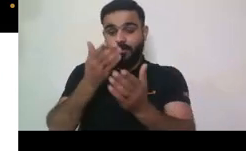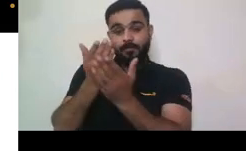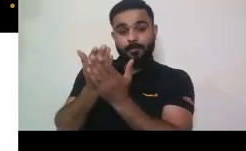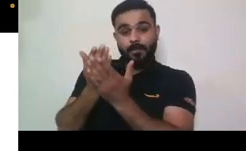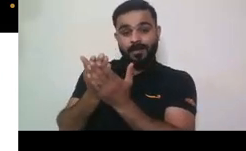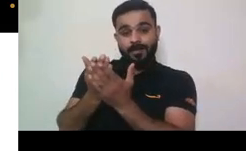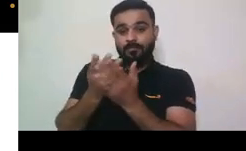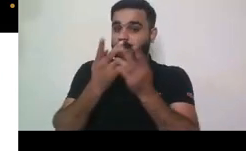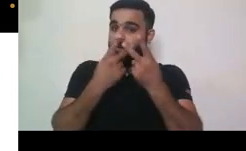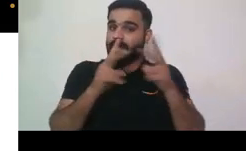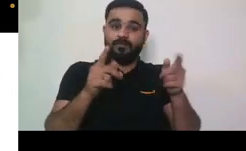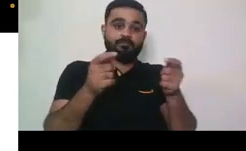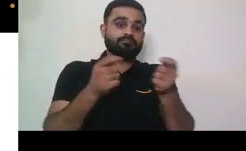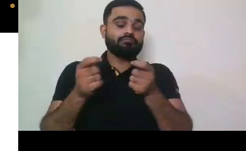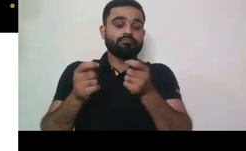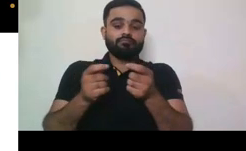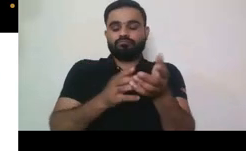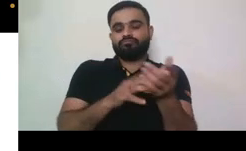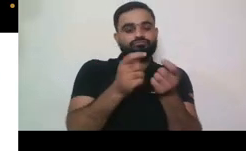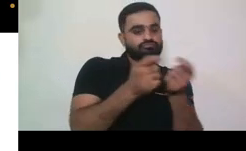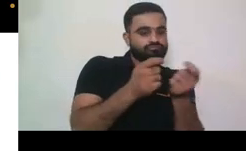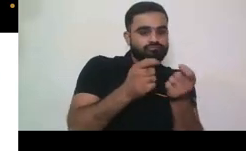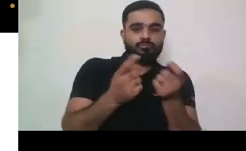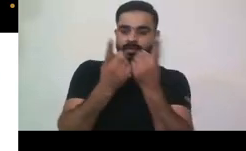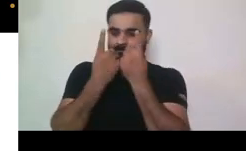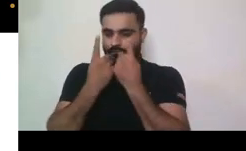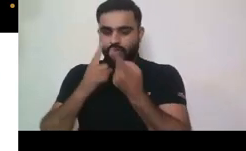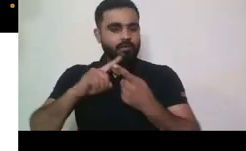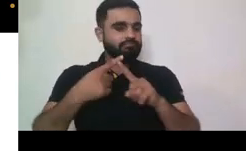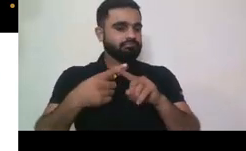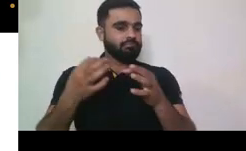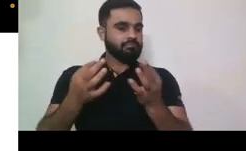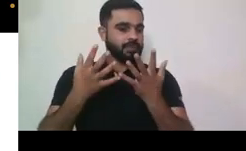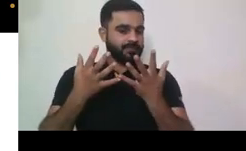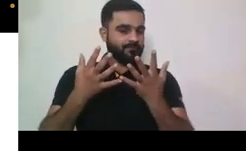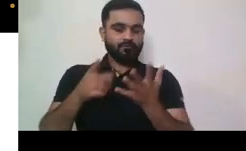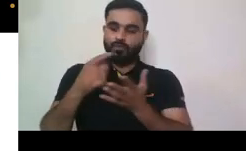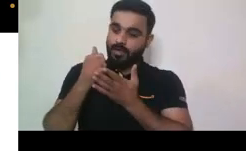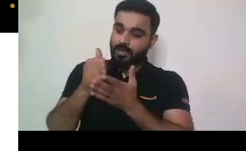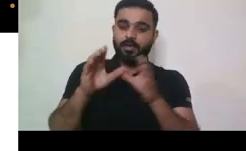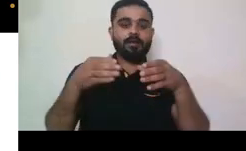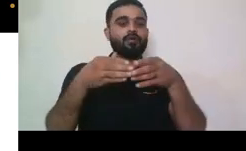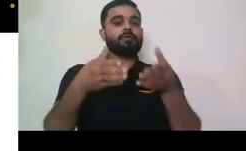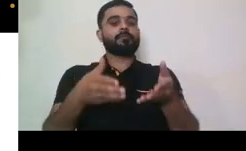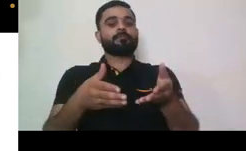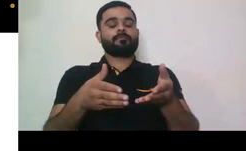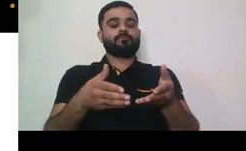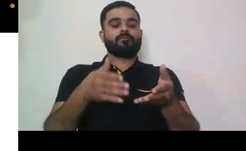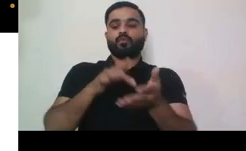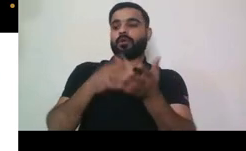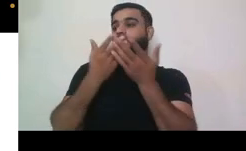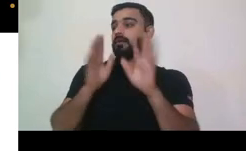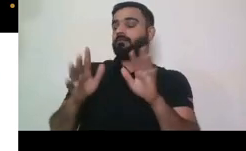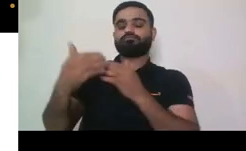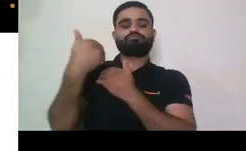play a different role. For example, coordinator, evaluator, and expert. This will help the group where everyone is taking